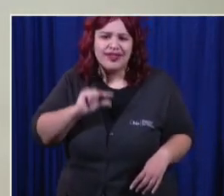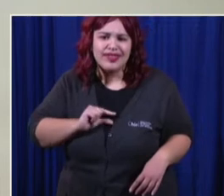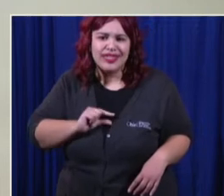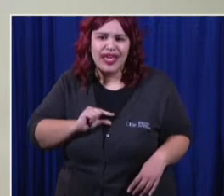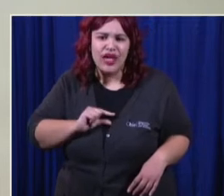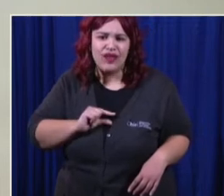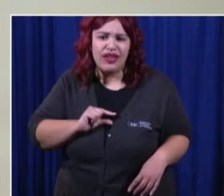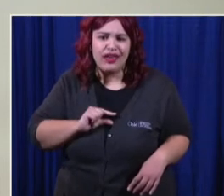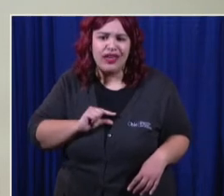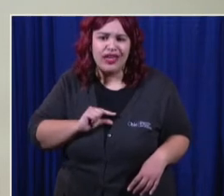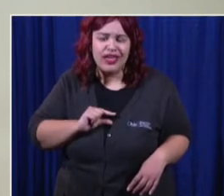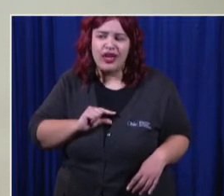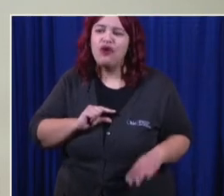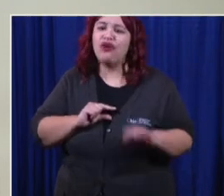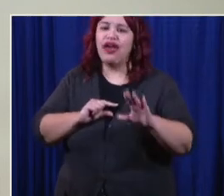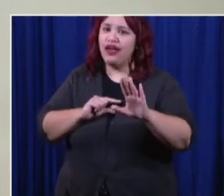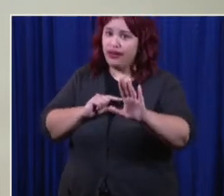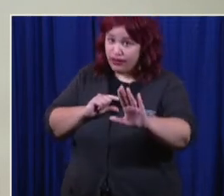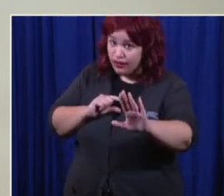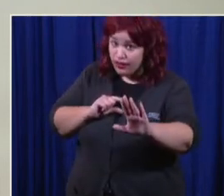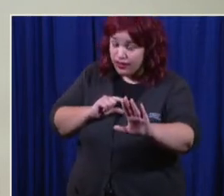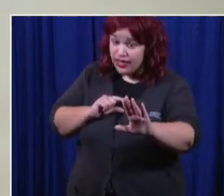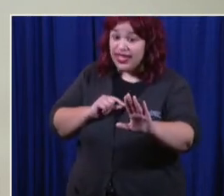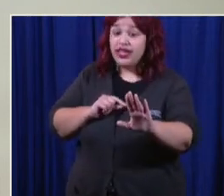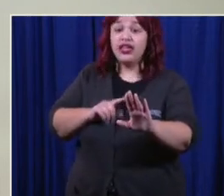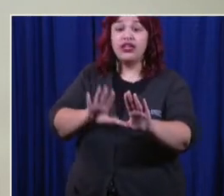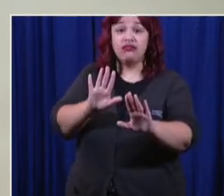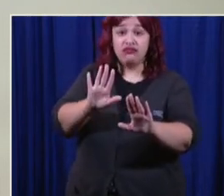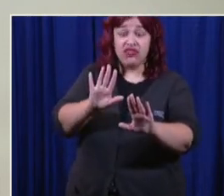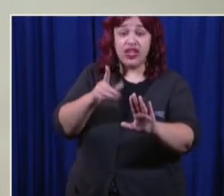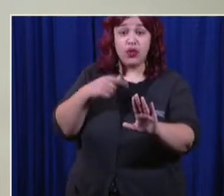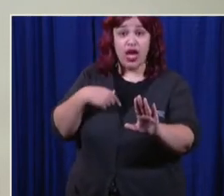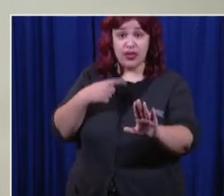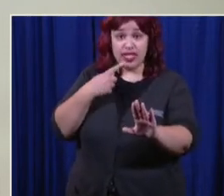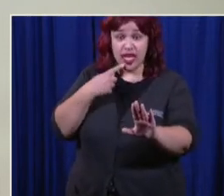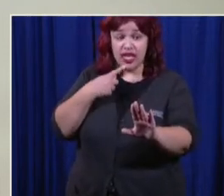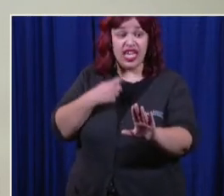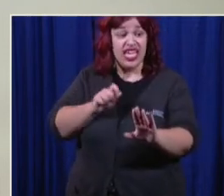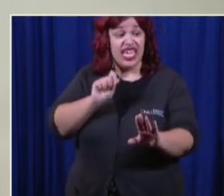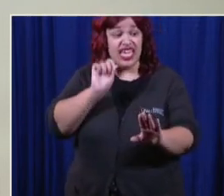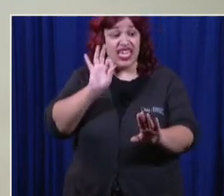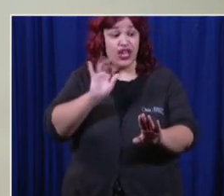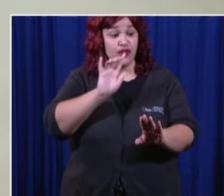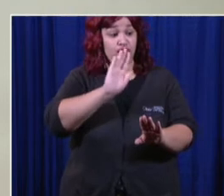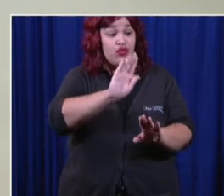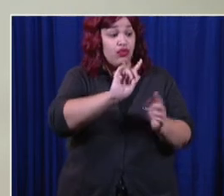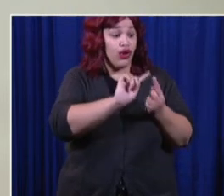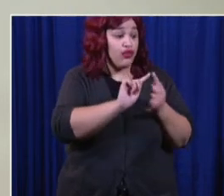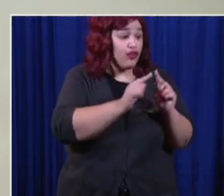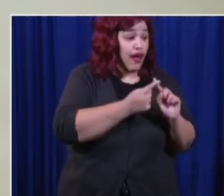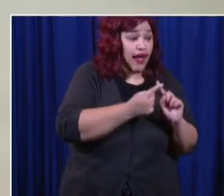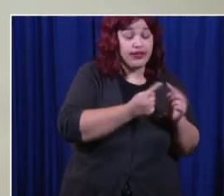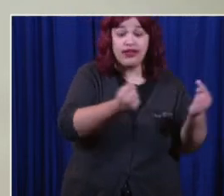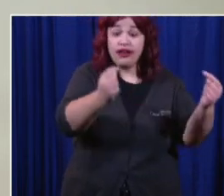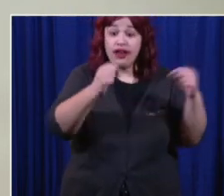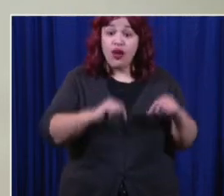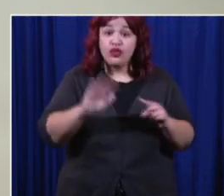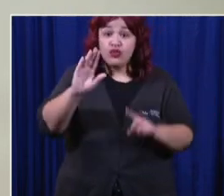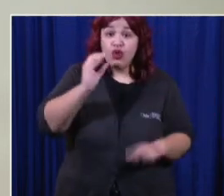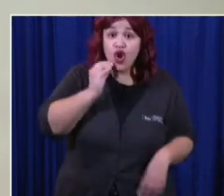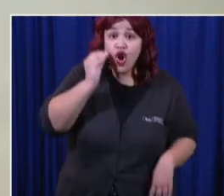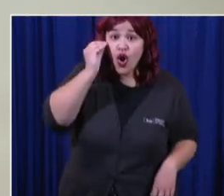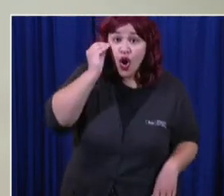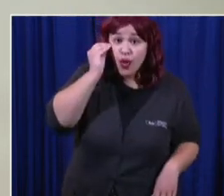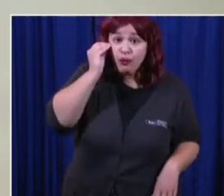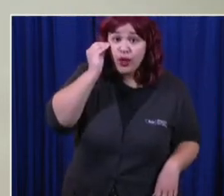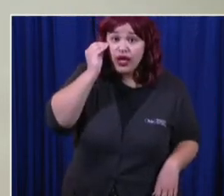is that if you have new friends come into your house, they need to put on a mask. Your house is not somehow magically safe from